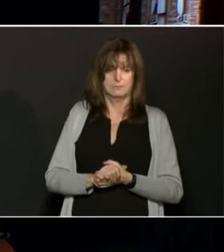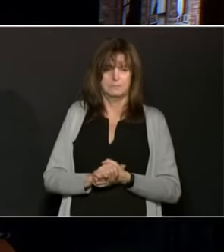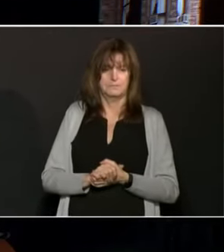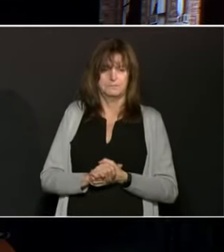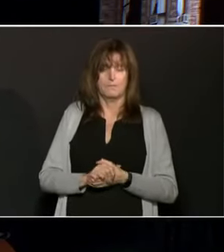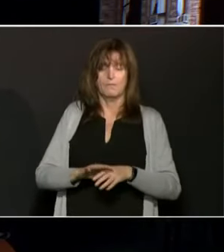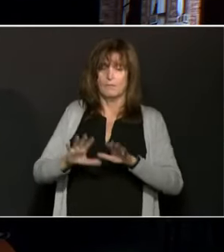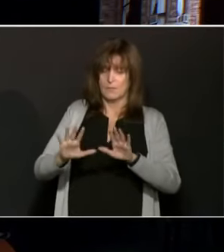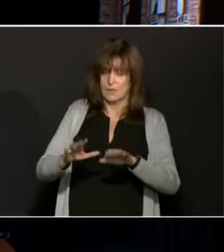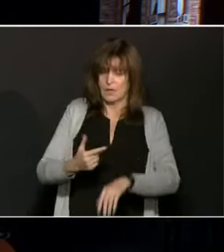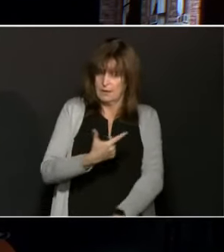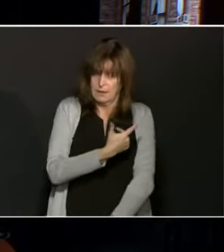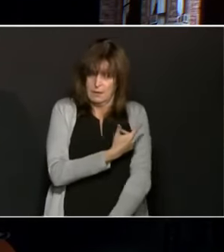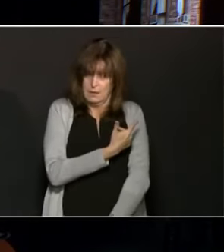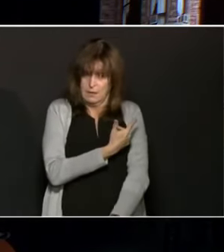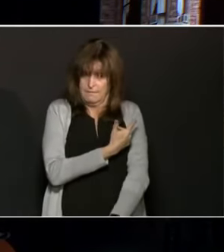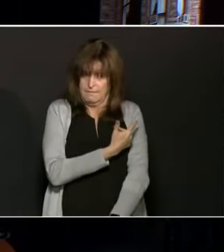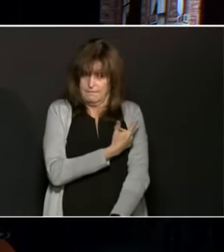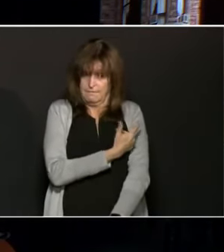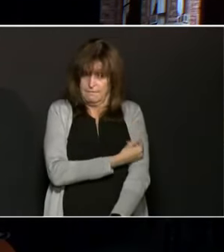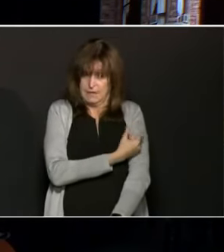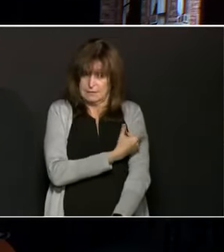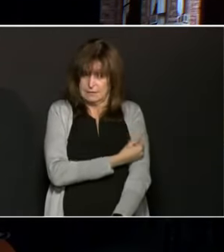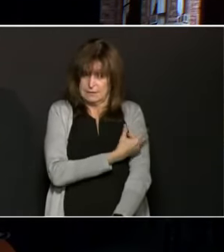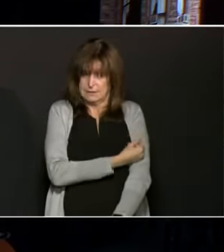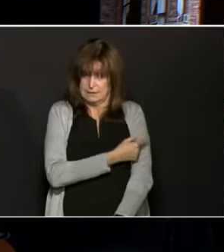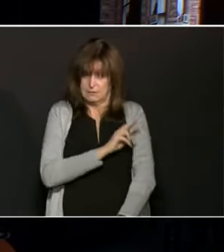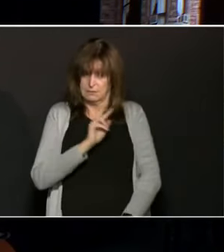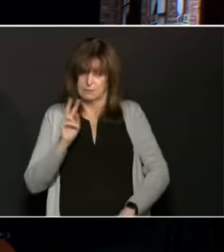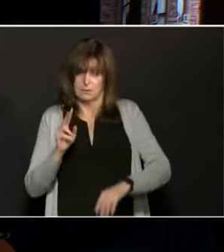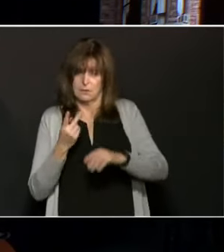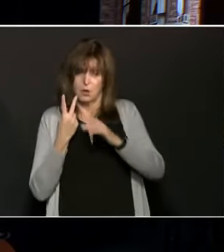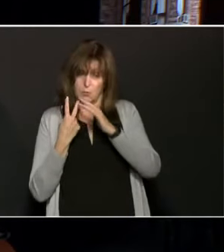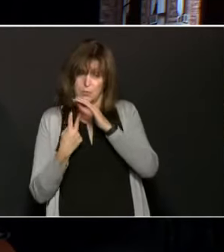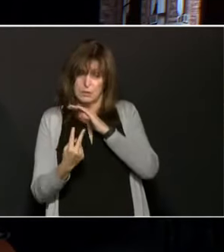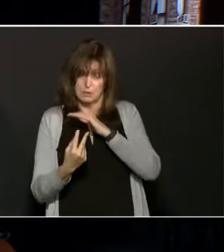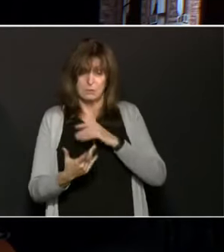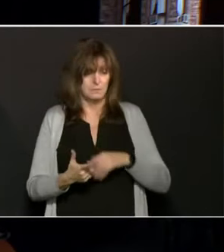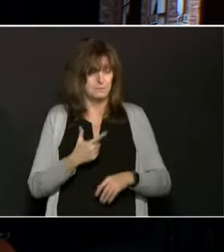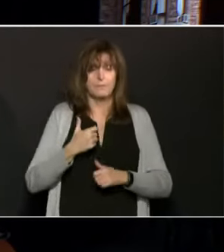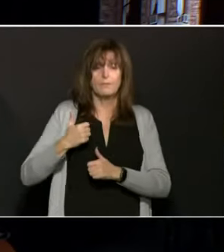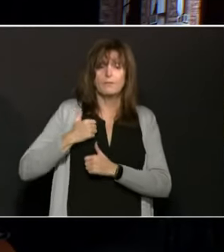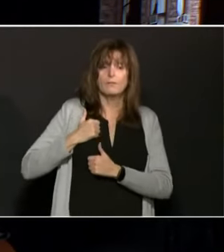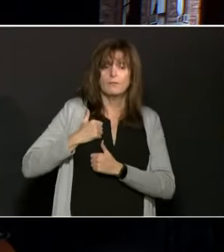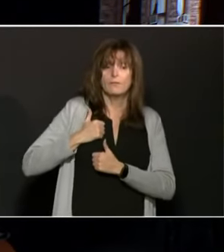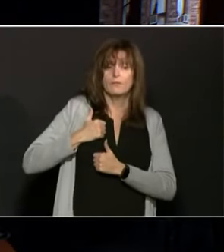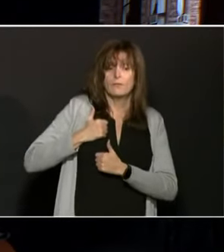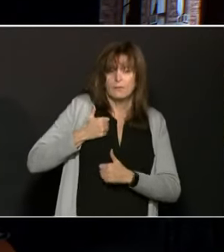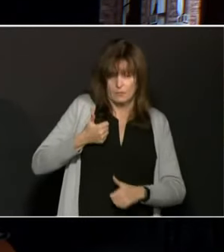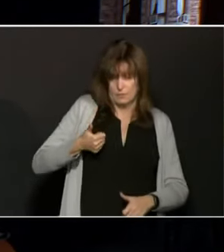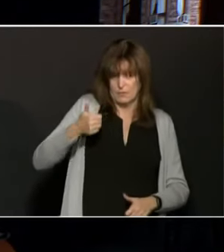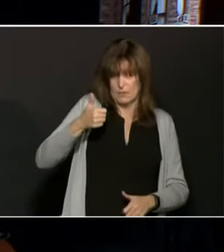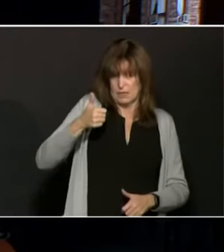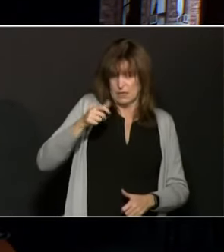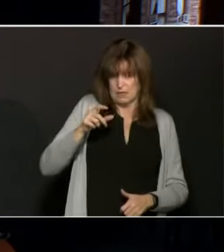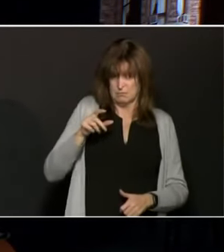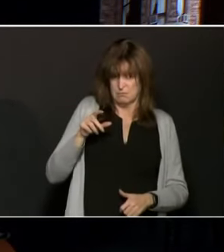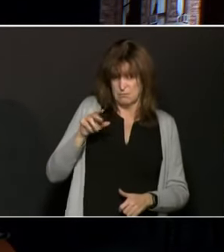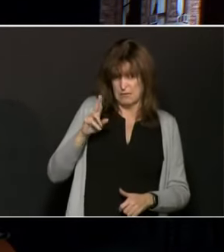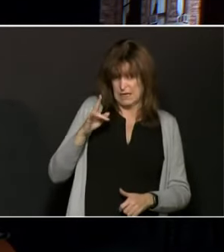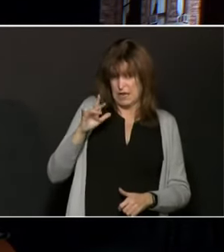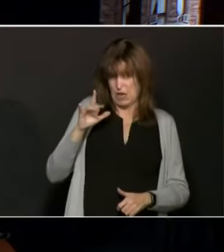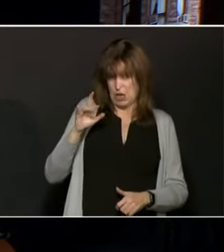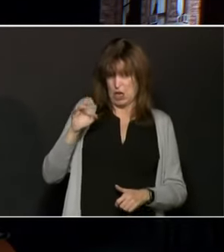this modeling. I know, of course, General Hillier is leading that, and he's actually going to be speaking to reporters in a few moments. But